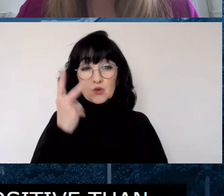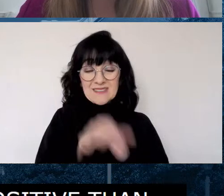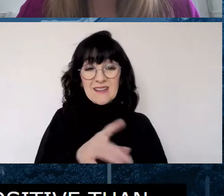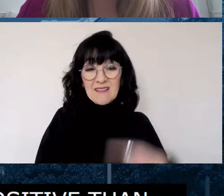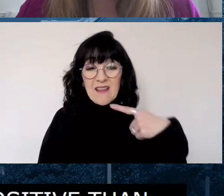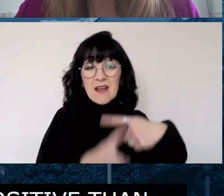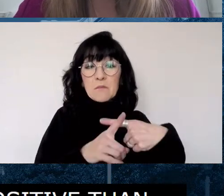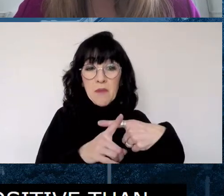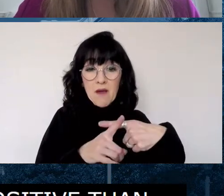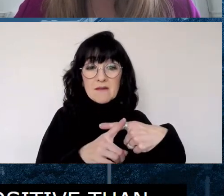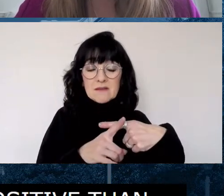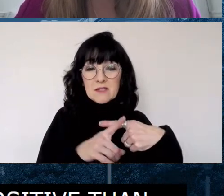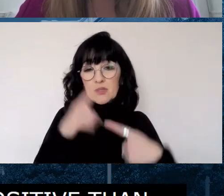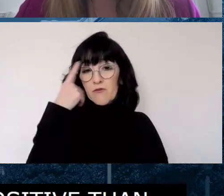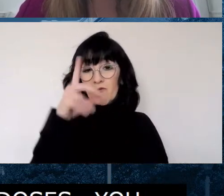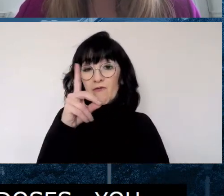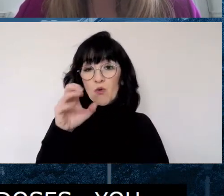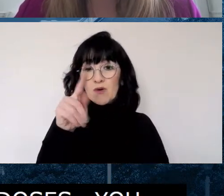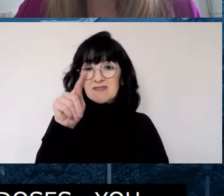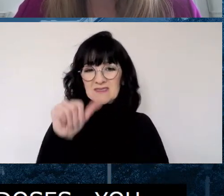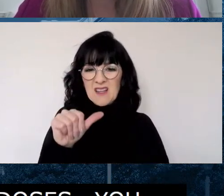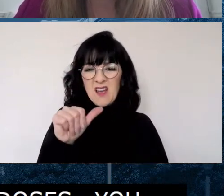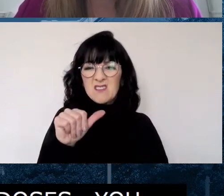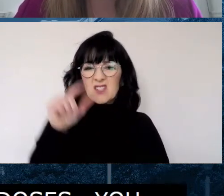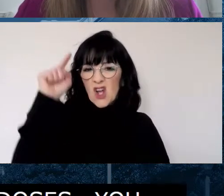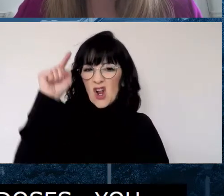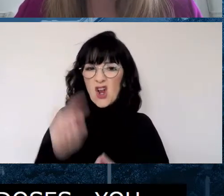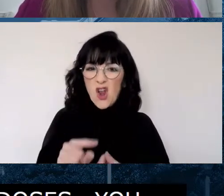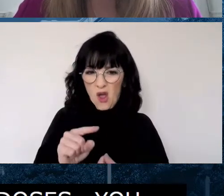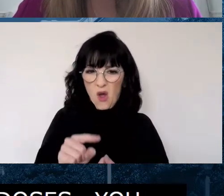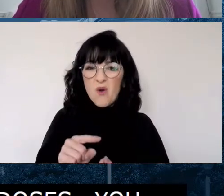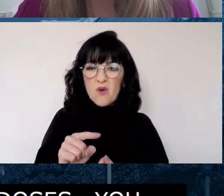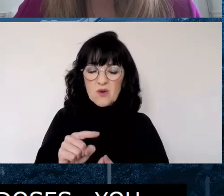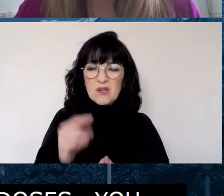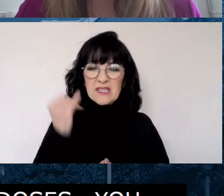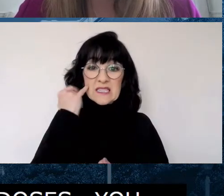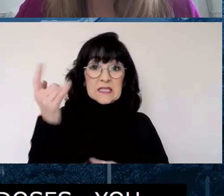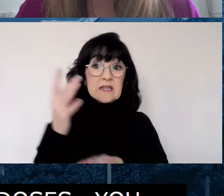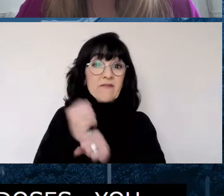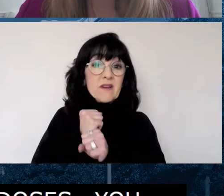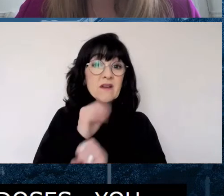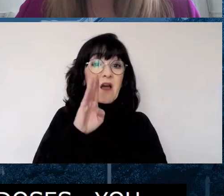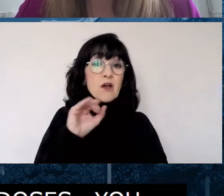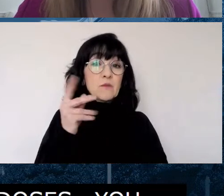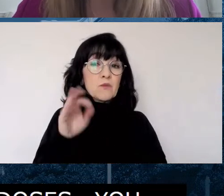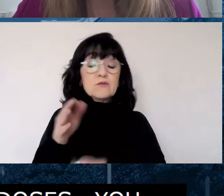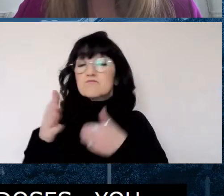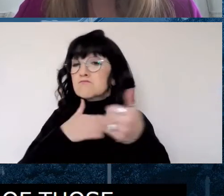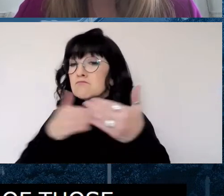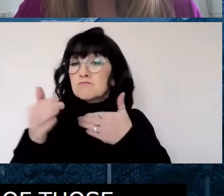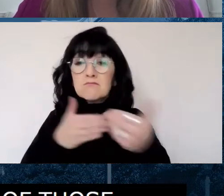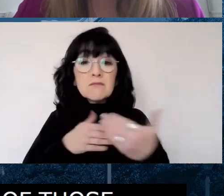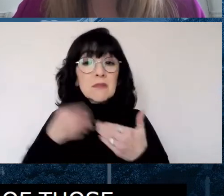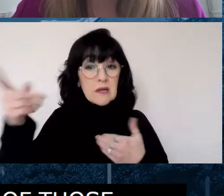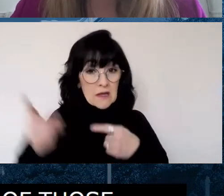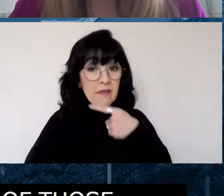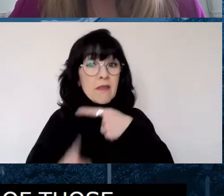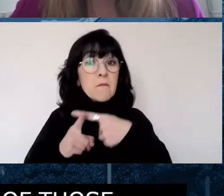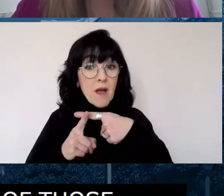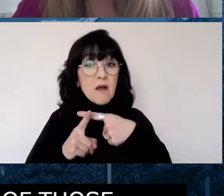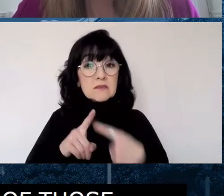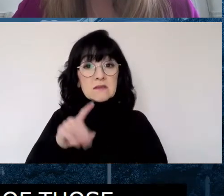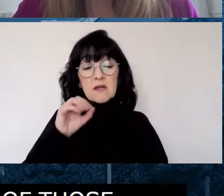those positive was low if a person received a booster, even if the person was positive for